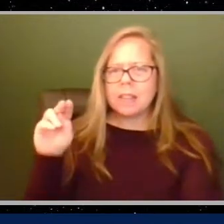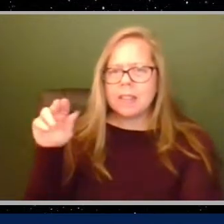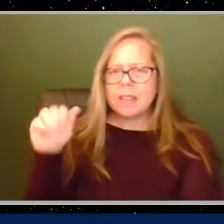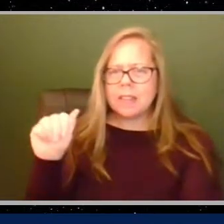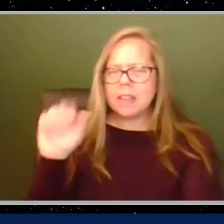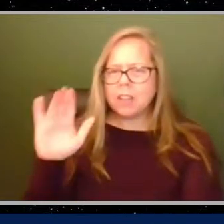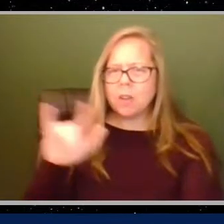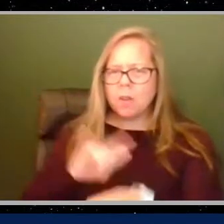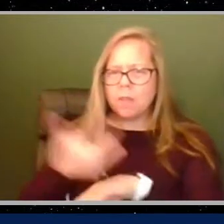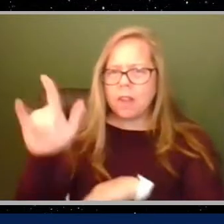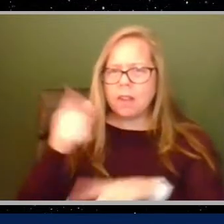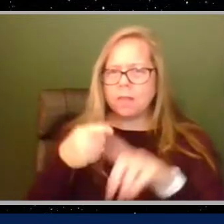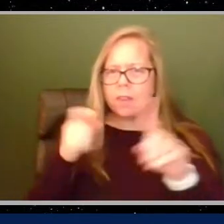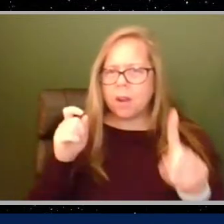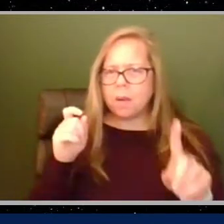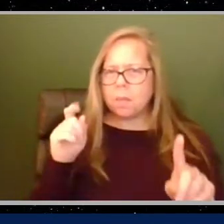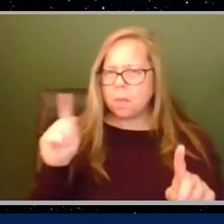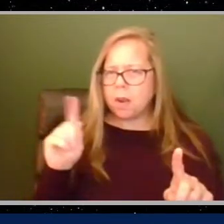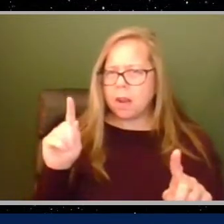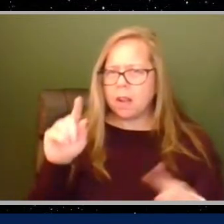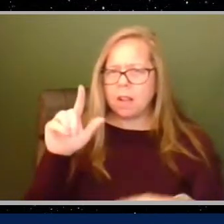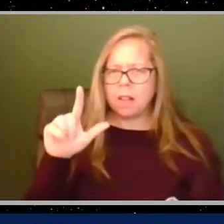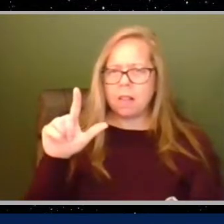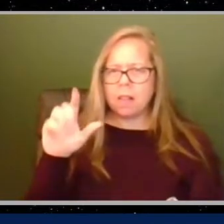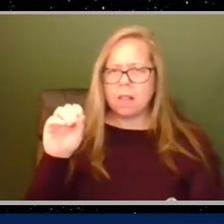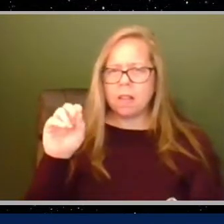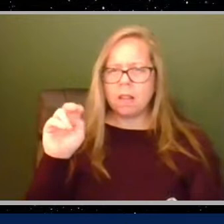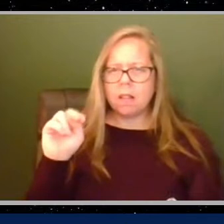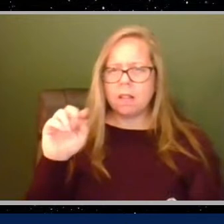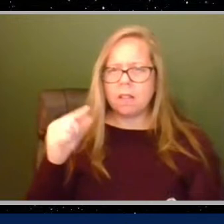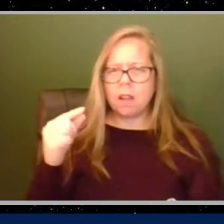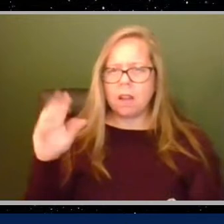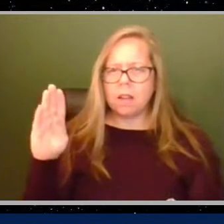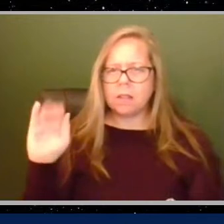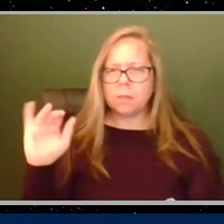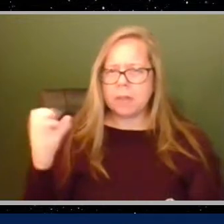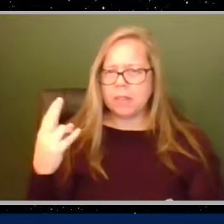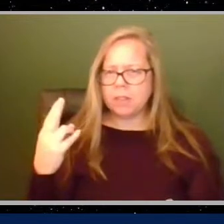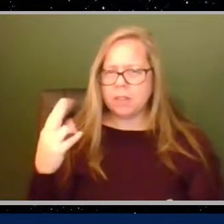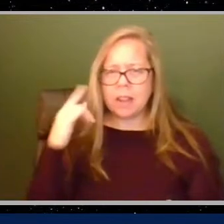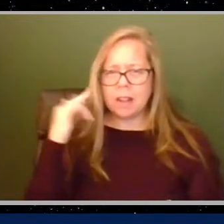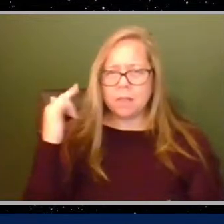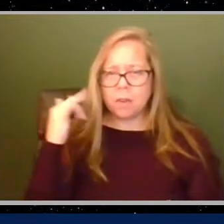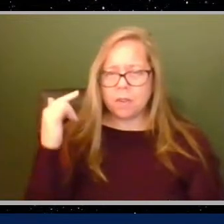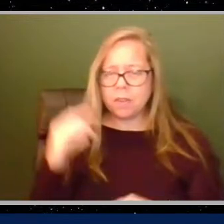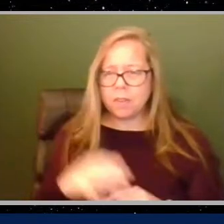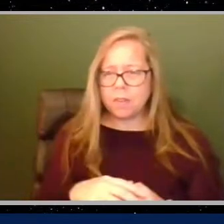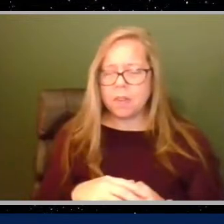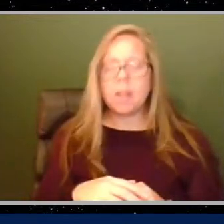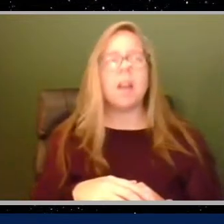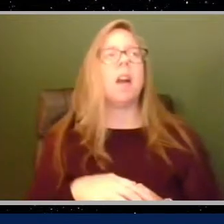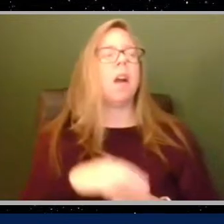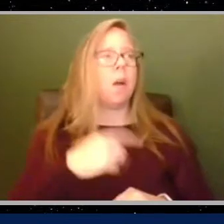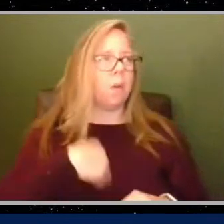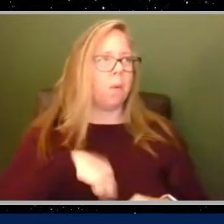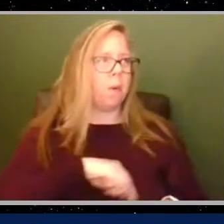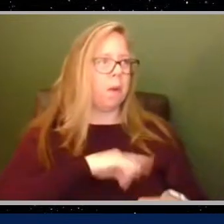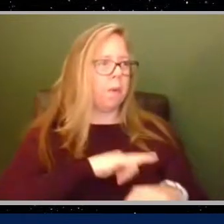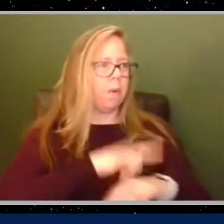think, where was it, Long Beach or? Actually, we're going to be flying out of,